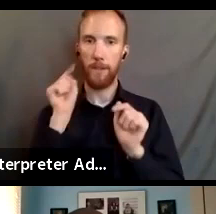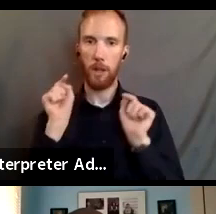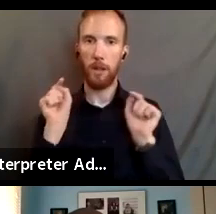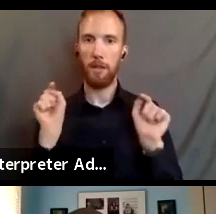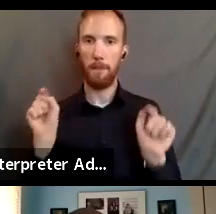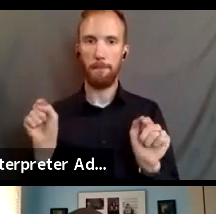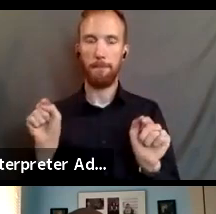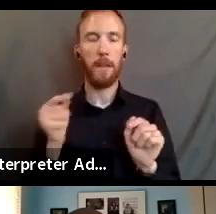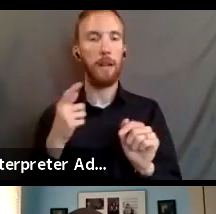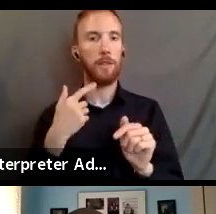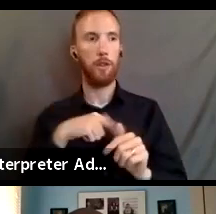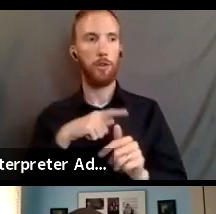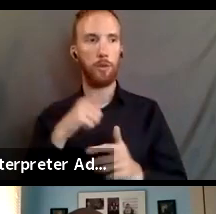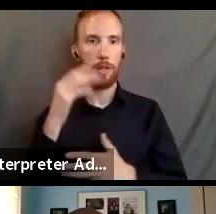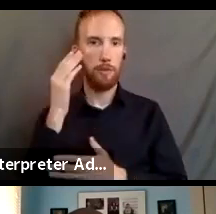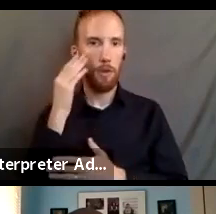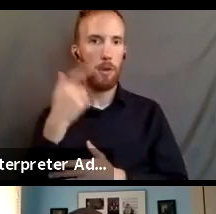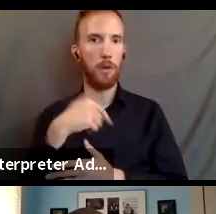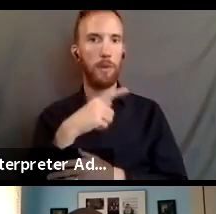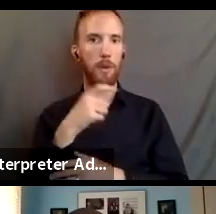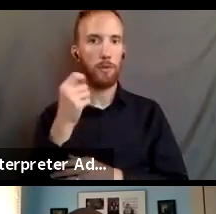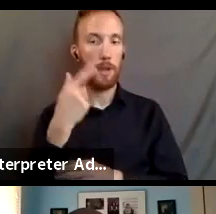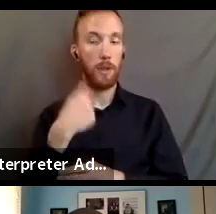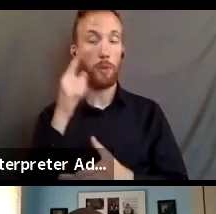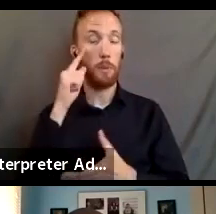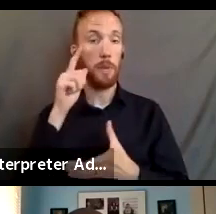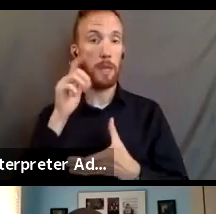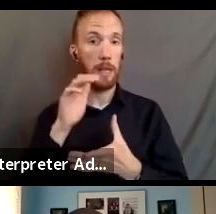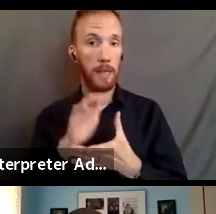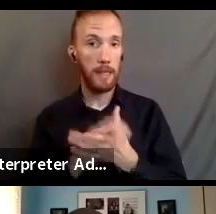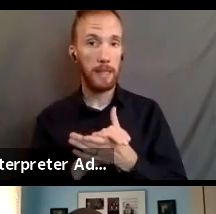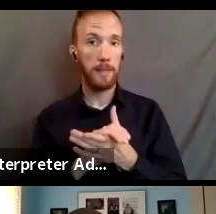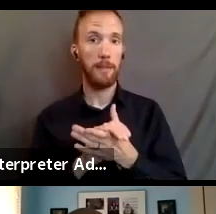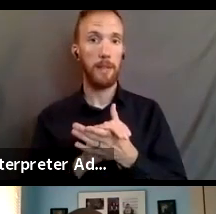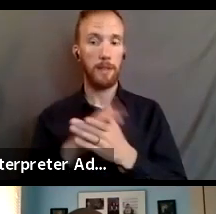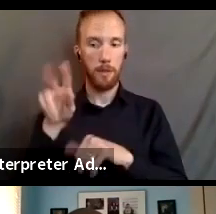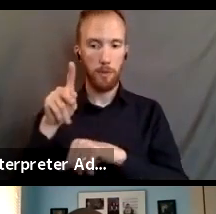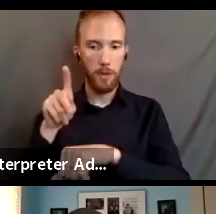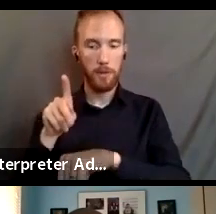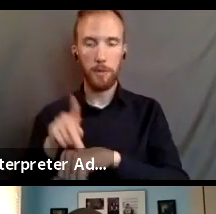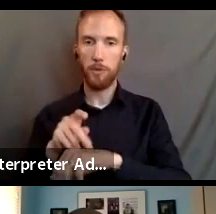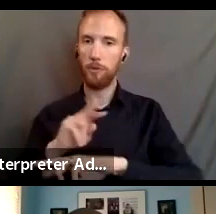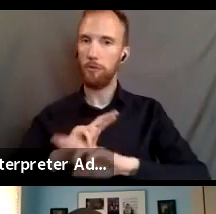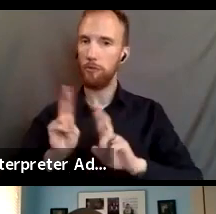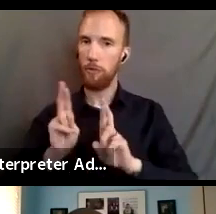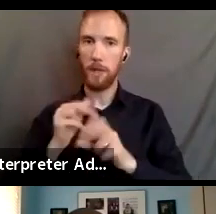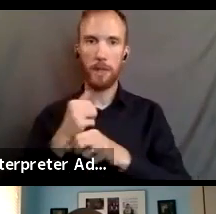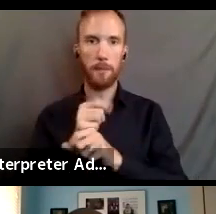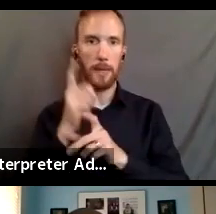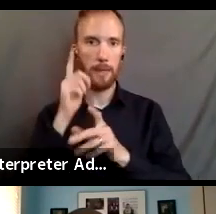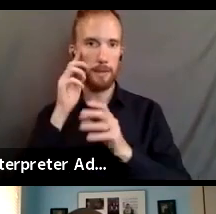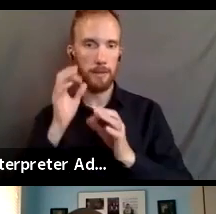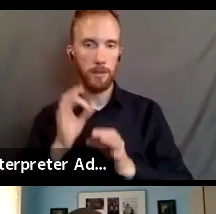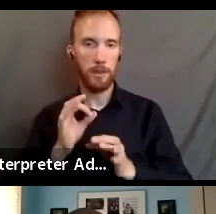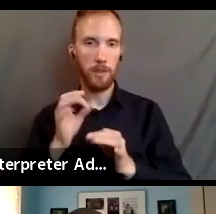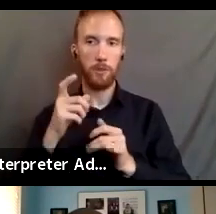strongly believe they are equipped to make a decision whether or not the sro program should remain at that particular school